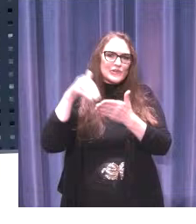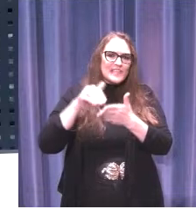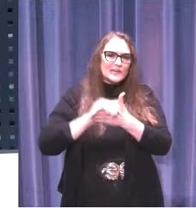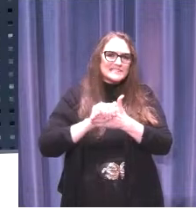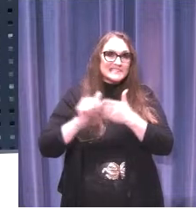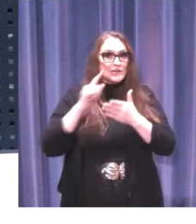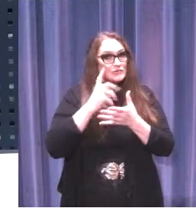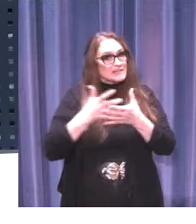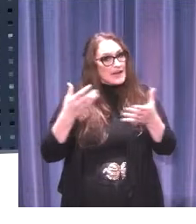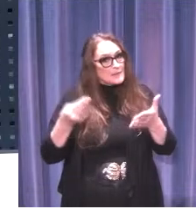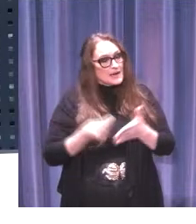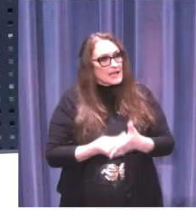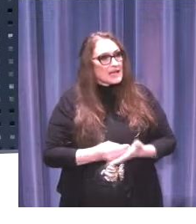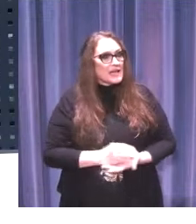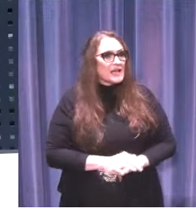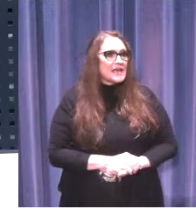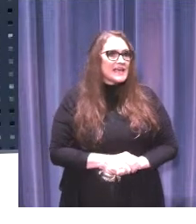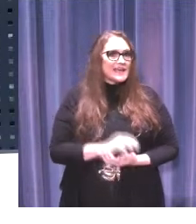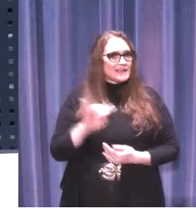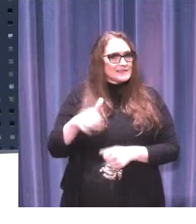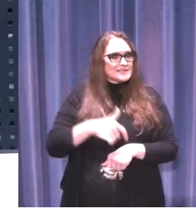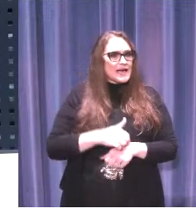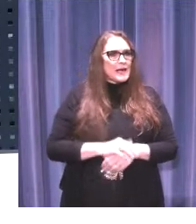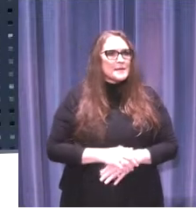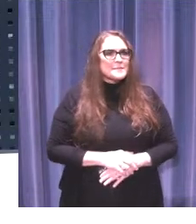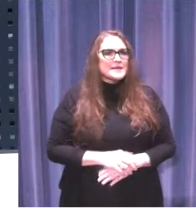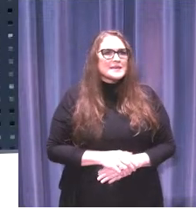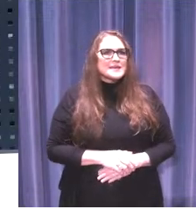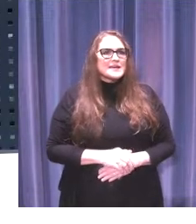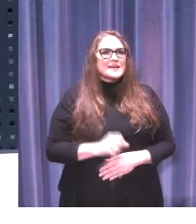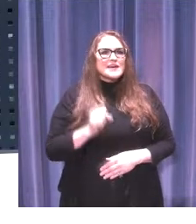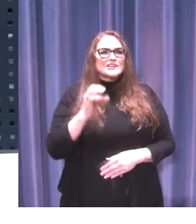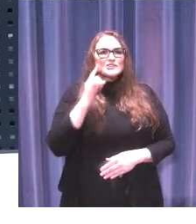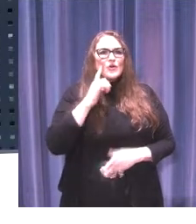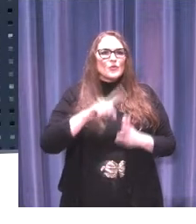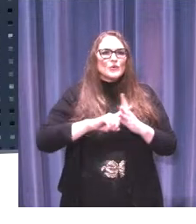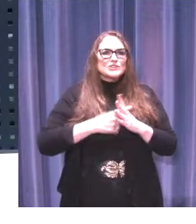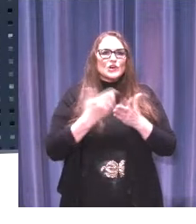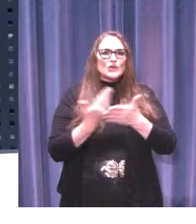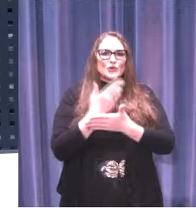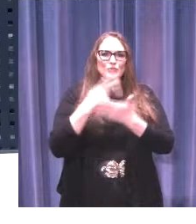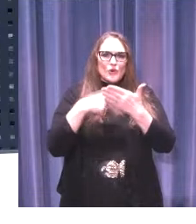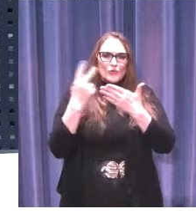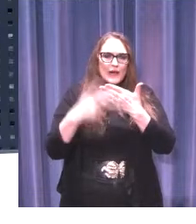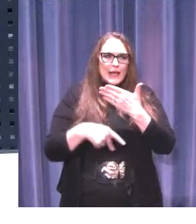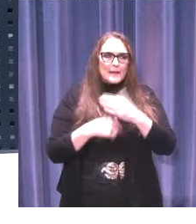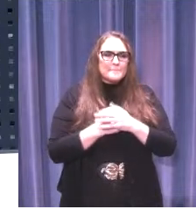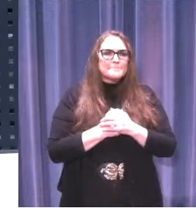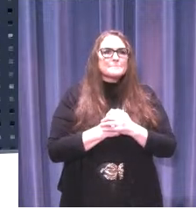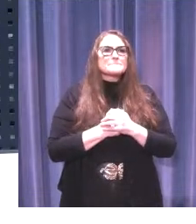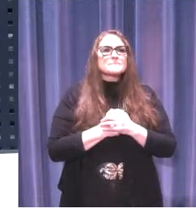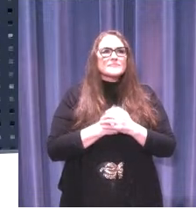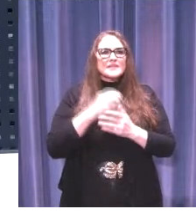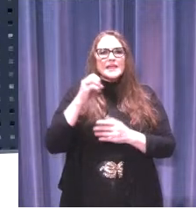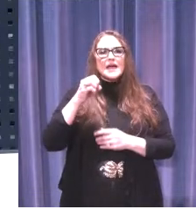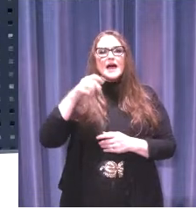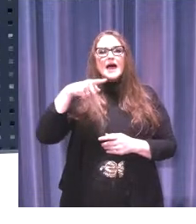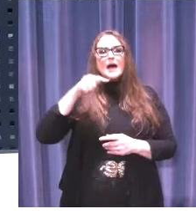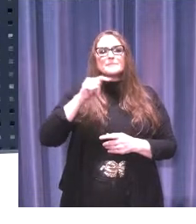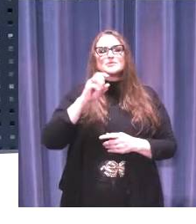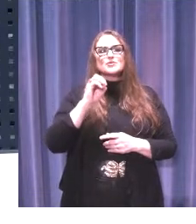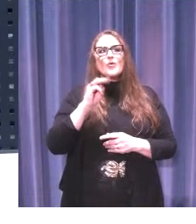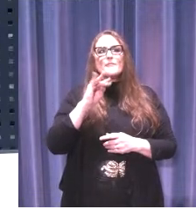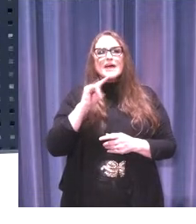which was a lot of money at the time. And so we started a new program in optometric technology